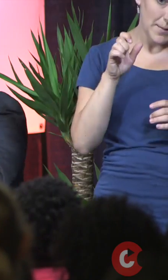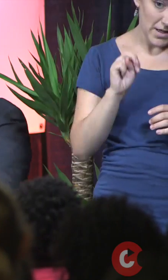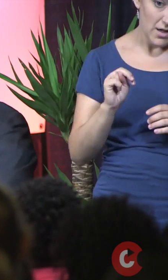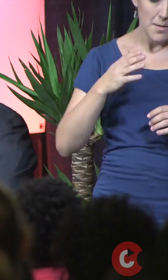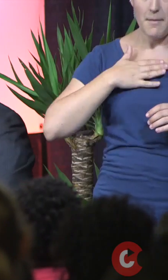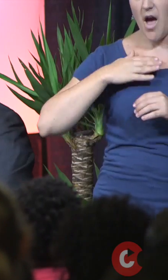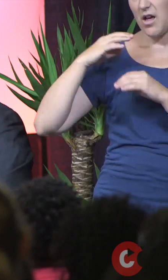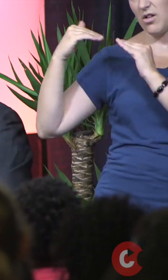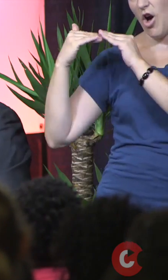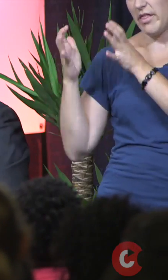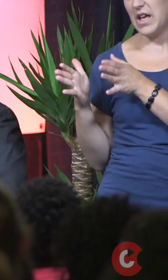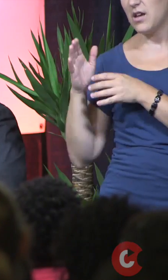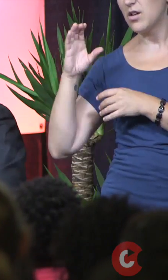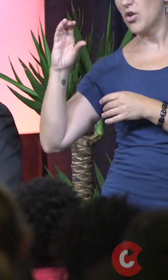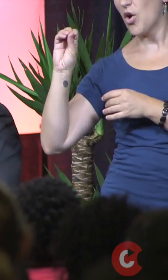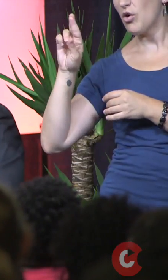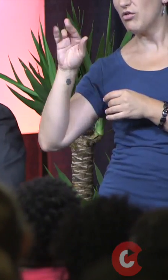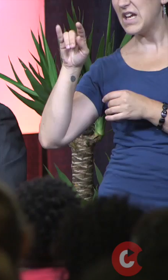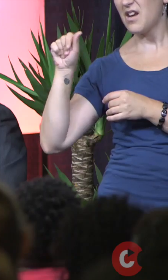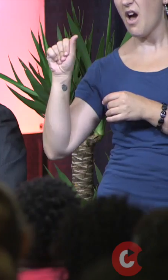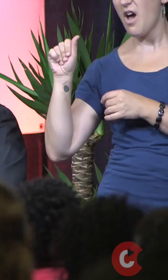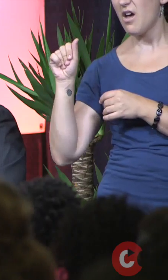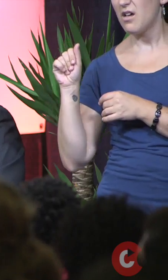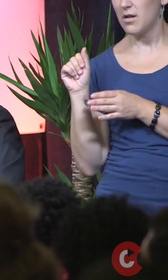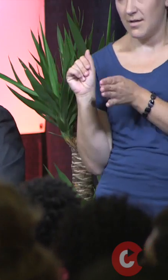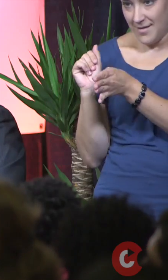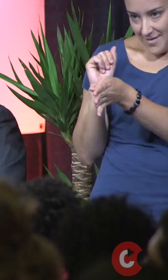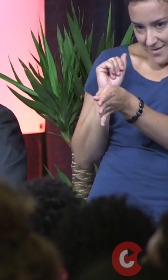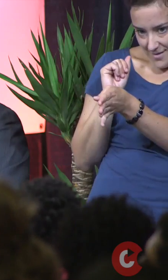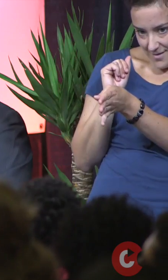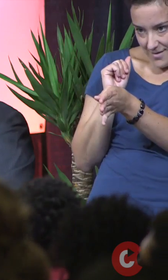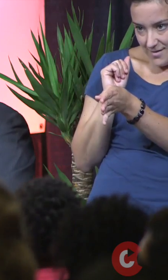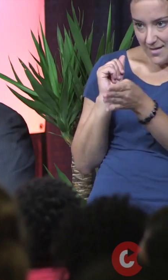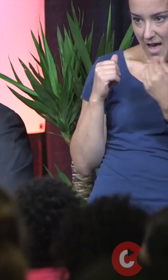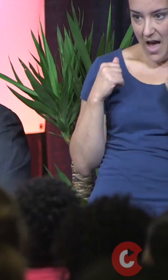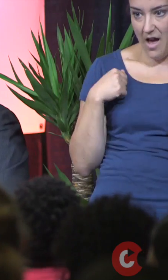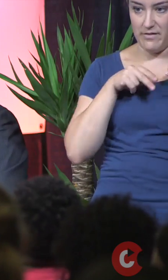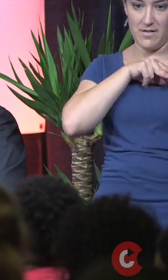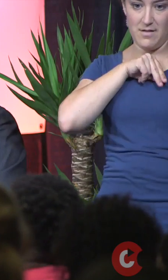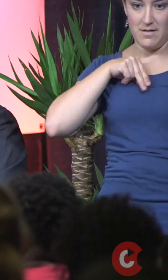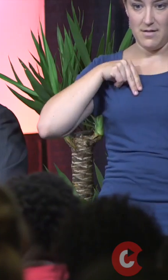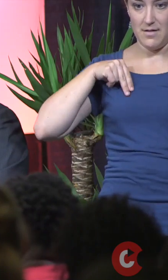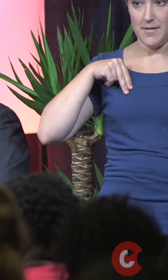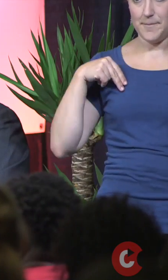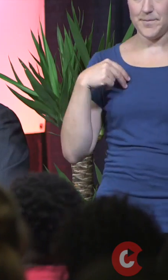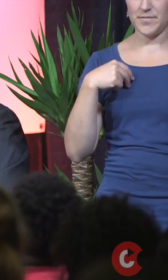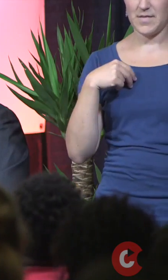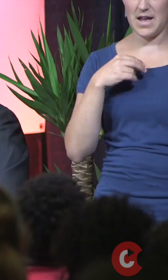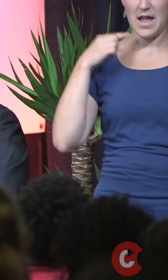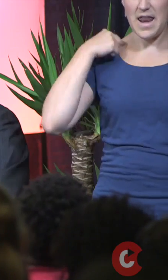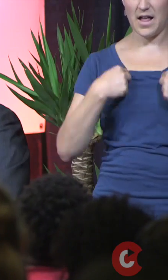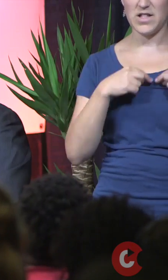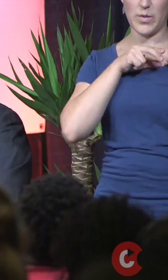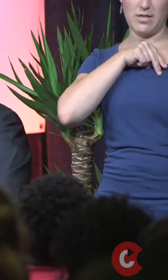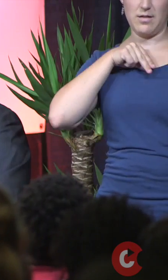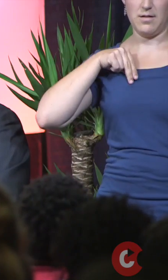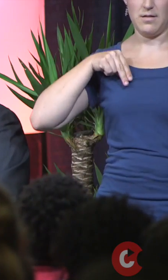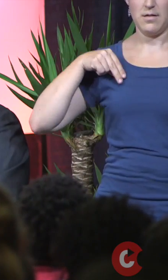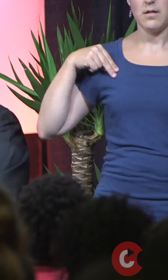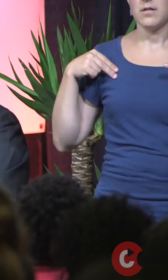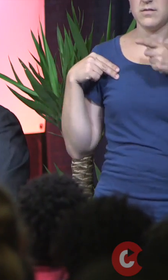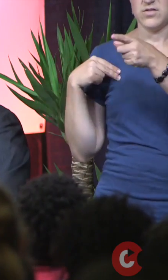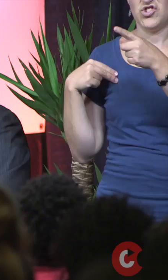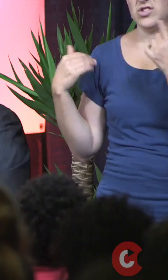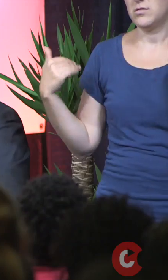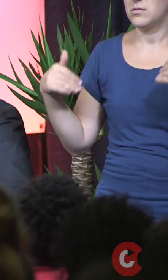Marrow, who's here, she's going to raise her hand in a second, is really the logistics ops person who, par excellence, and